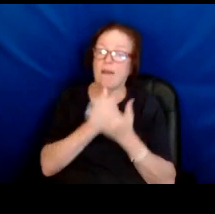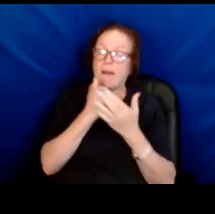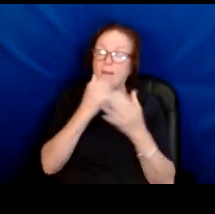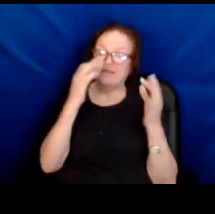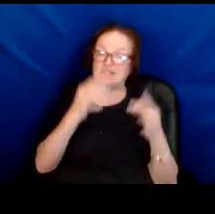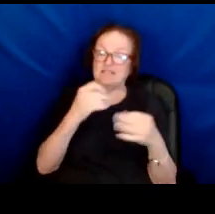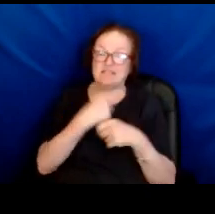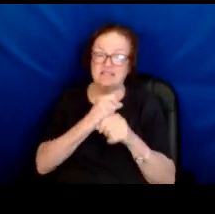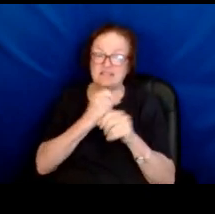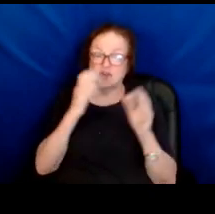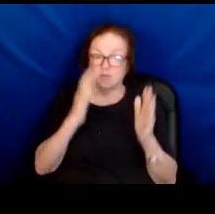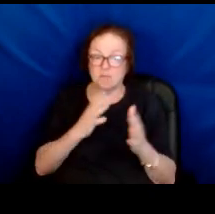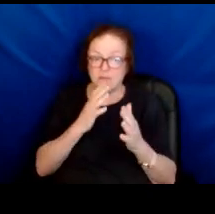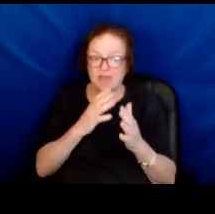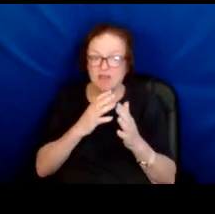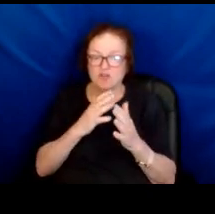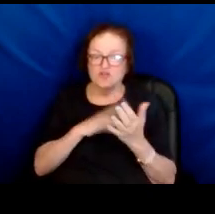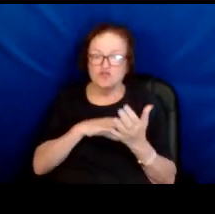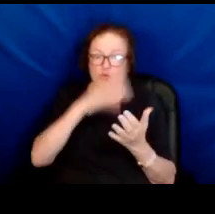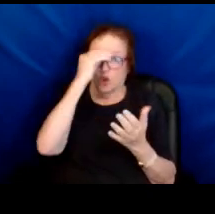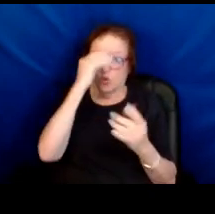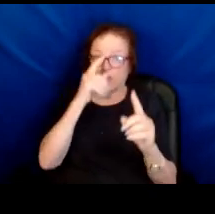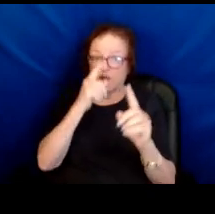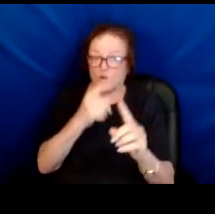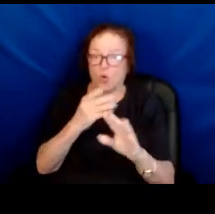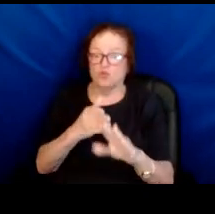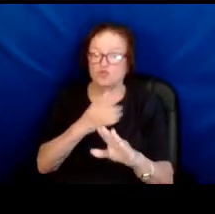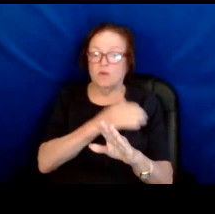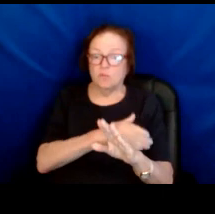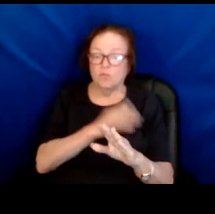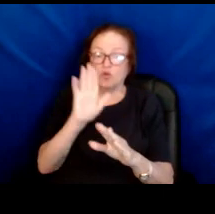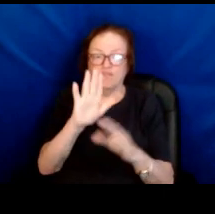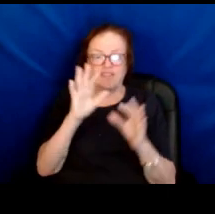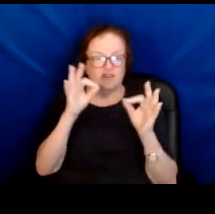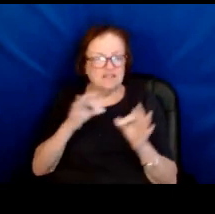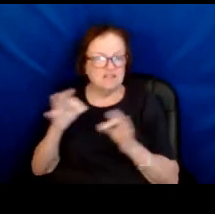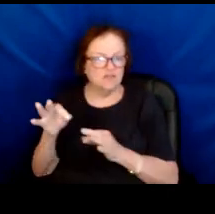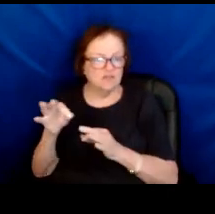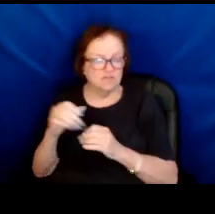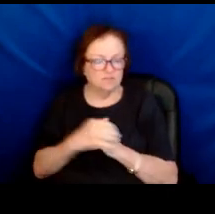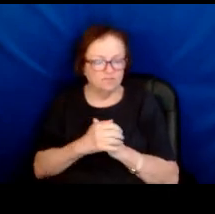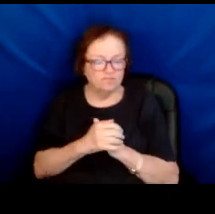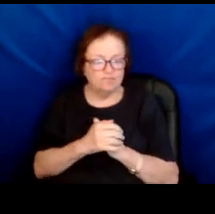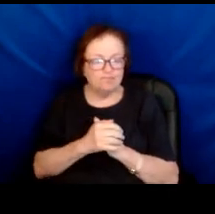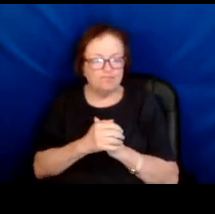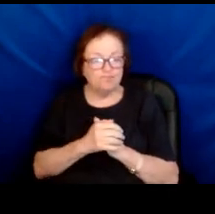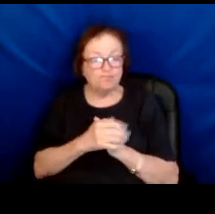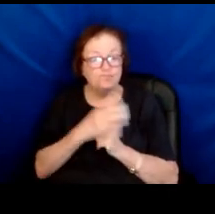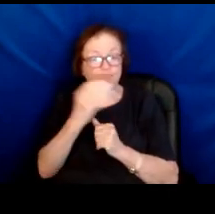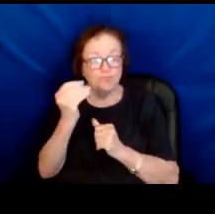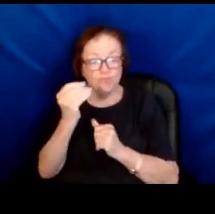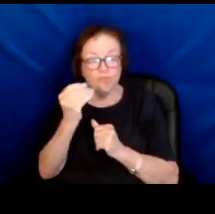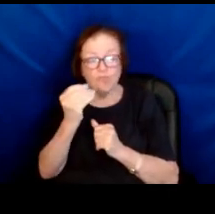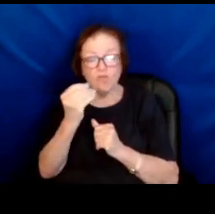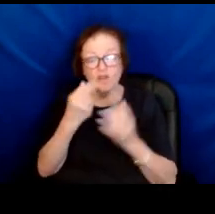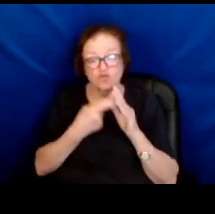interact with the model to learn, but with the goal of trying to improve their decisions. And what we're finding is, you get started with this work